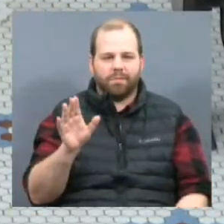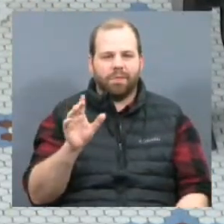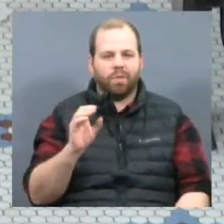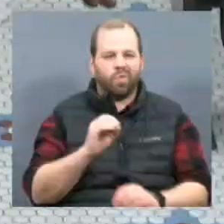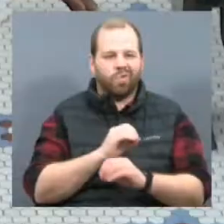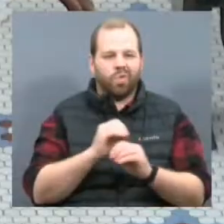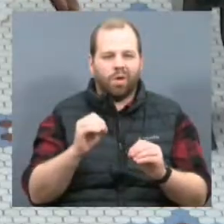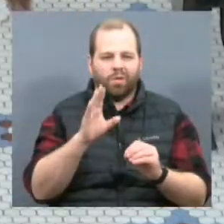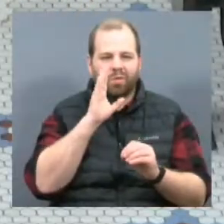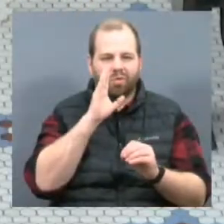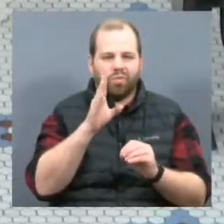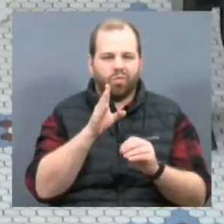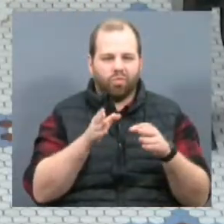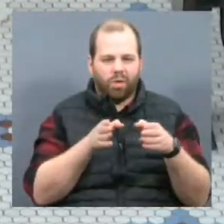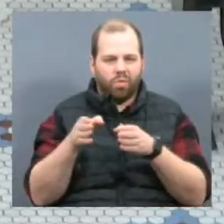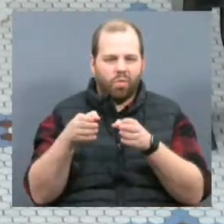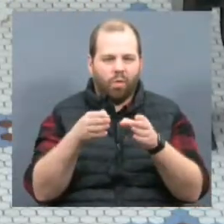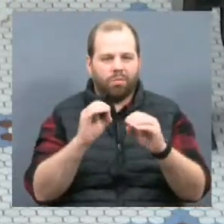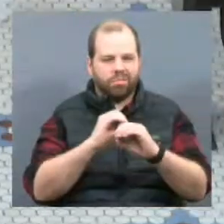it's strictly grass.